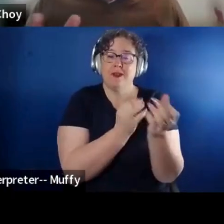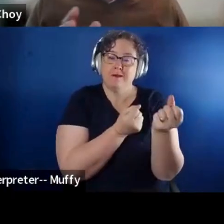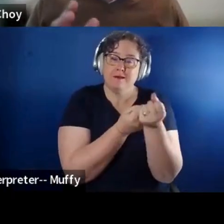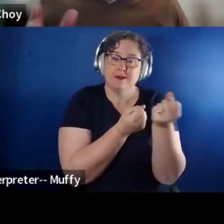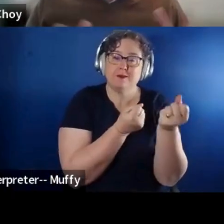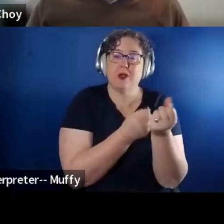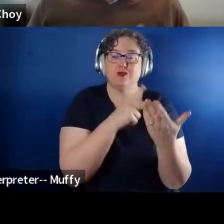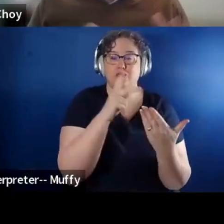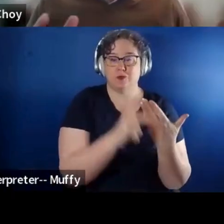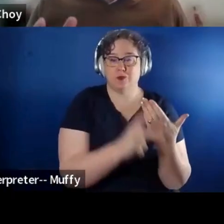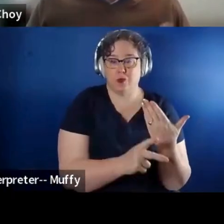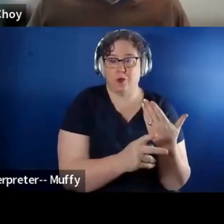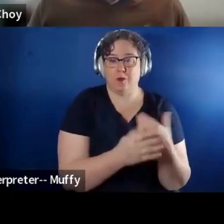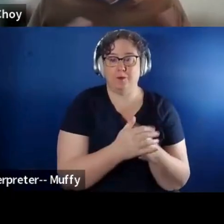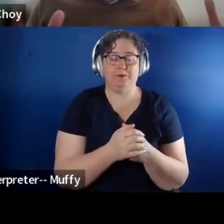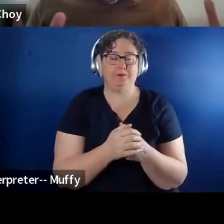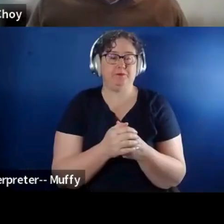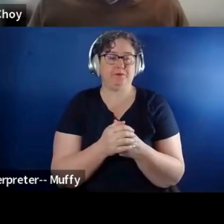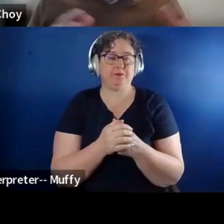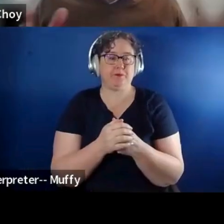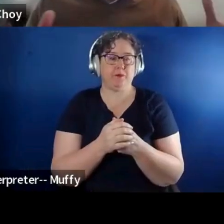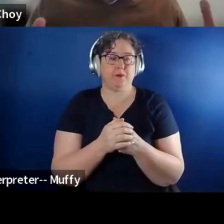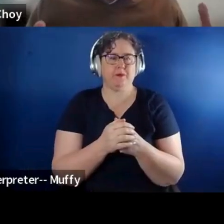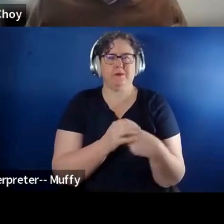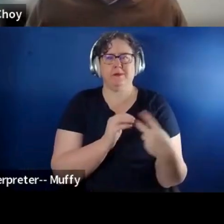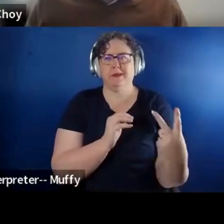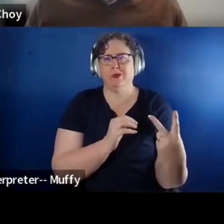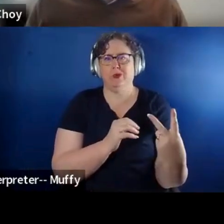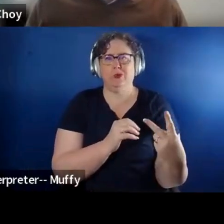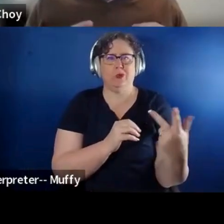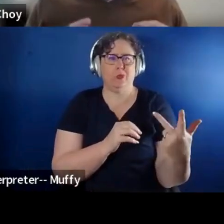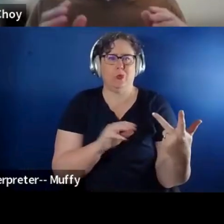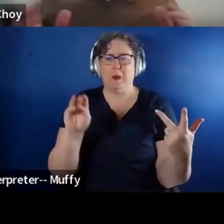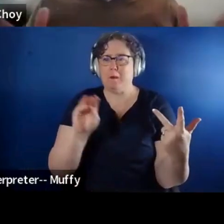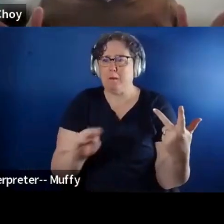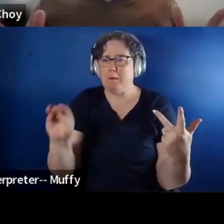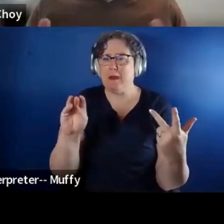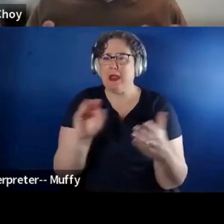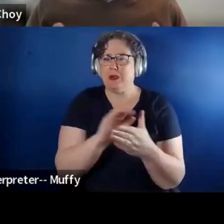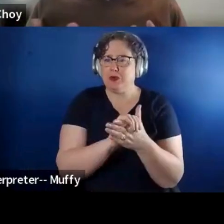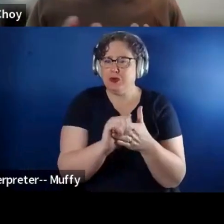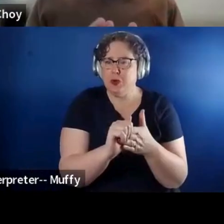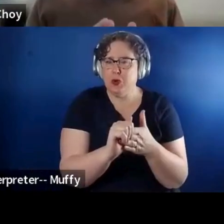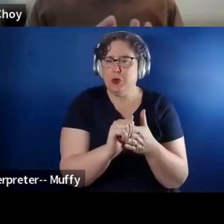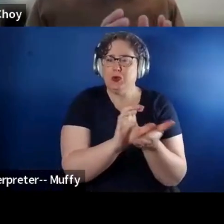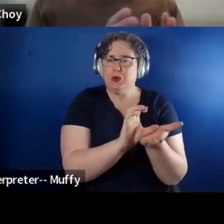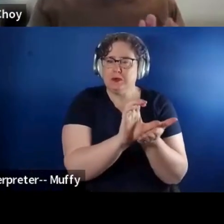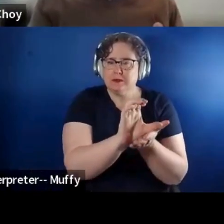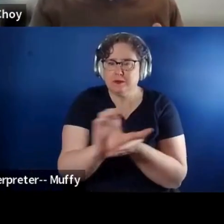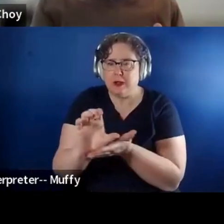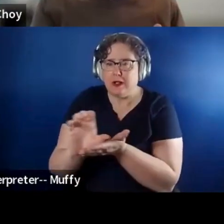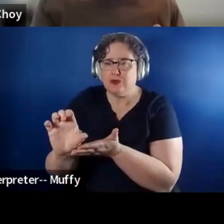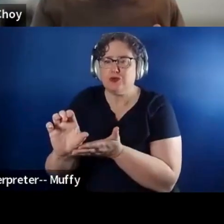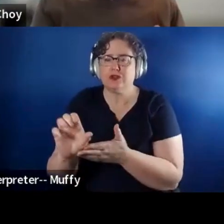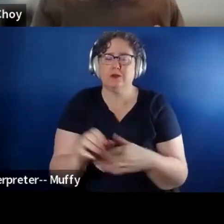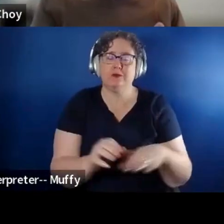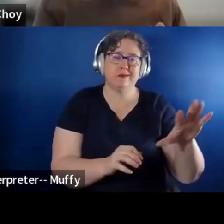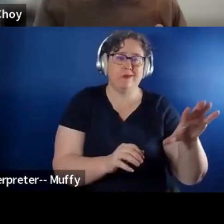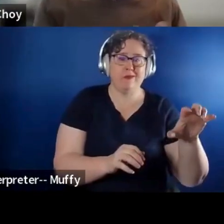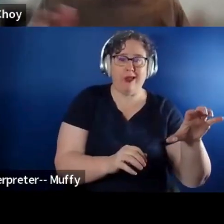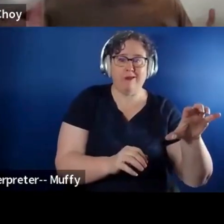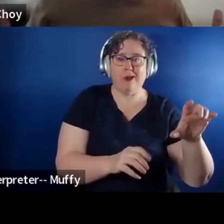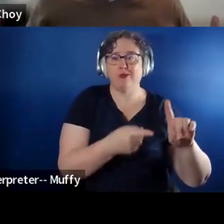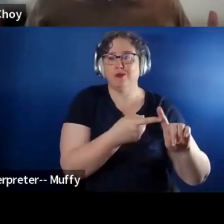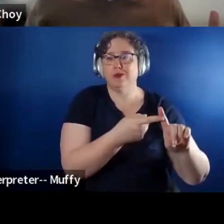all told, it's $2-3 million perhaps of sponsorships that range from $500